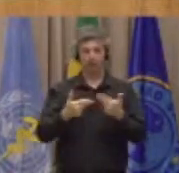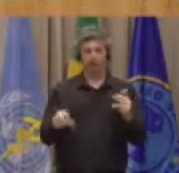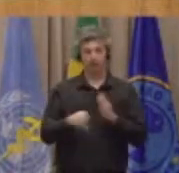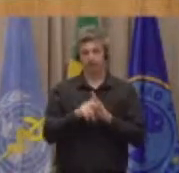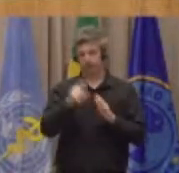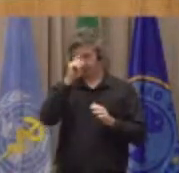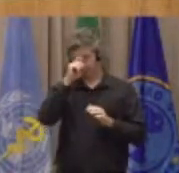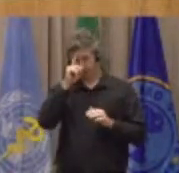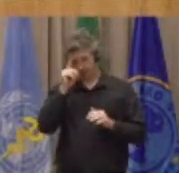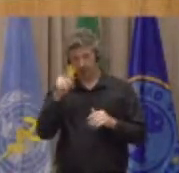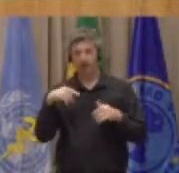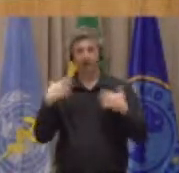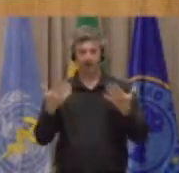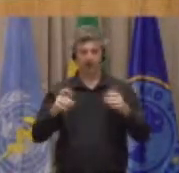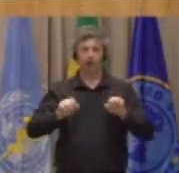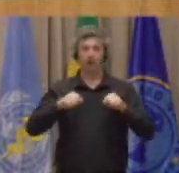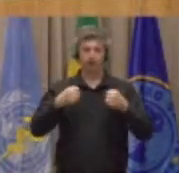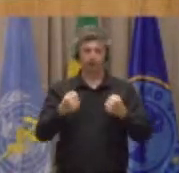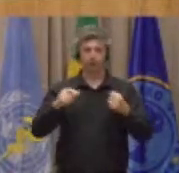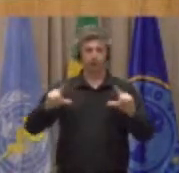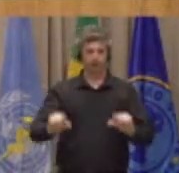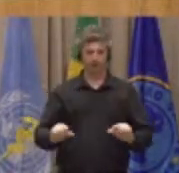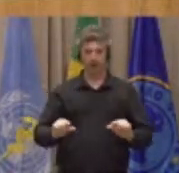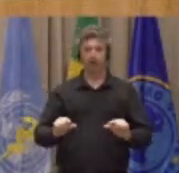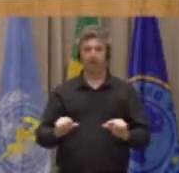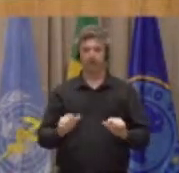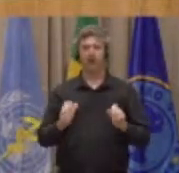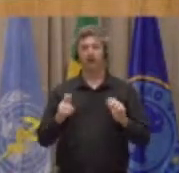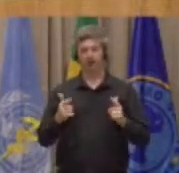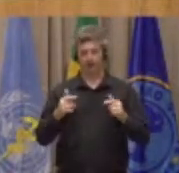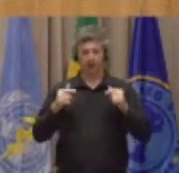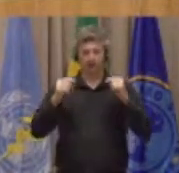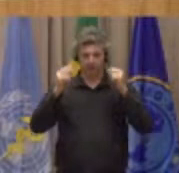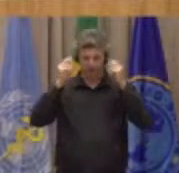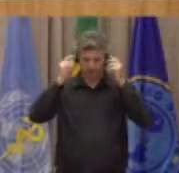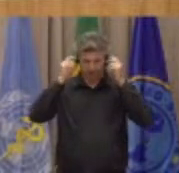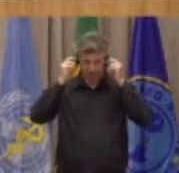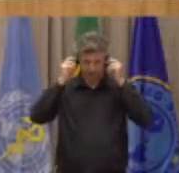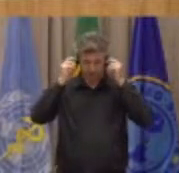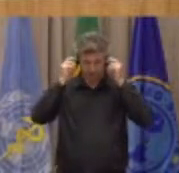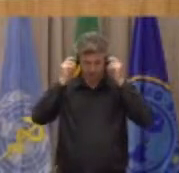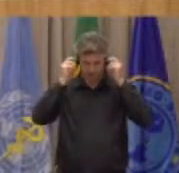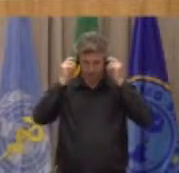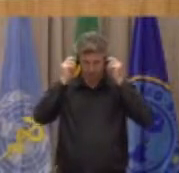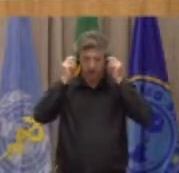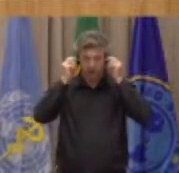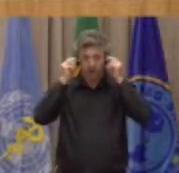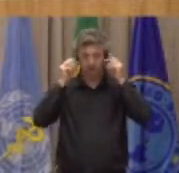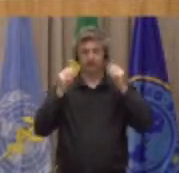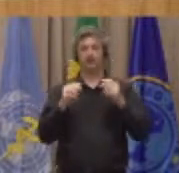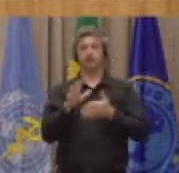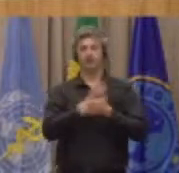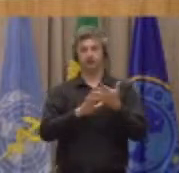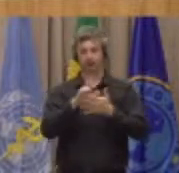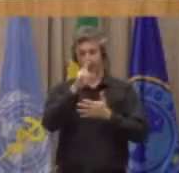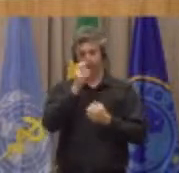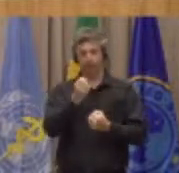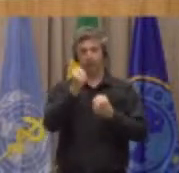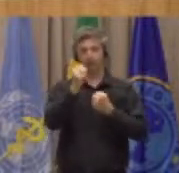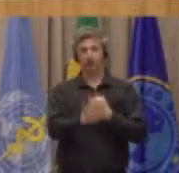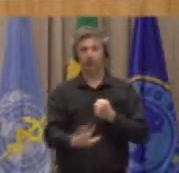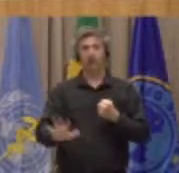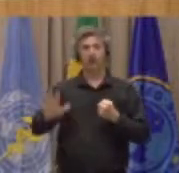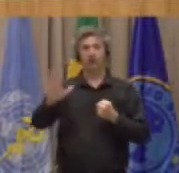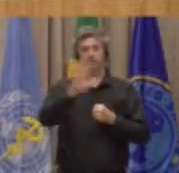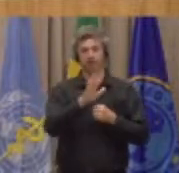it's in the same page as the hospital. When we see this